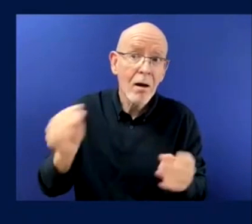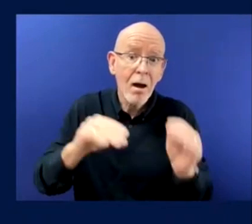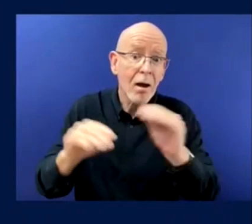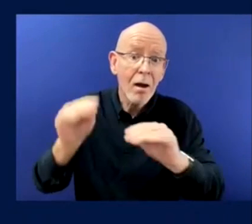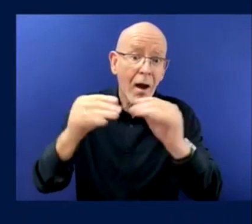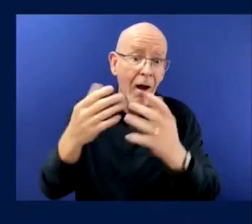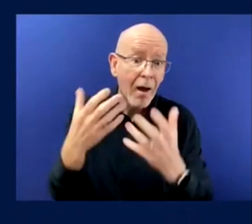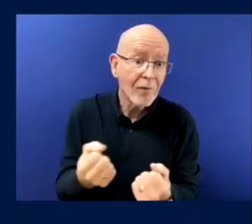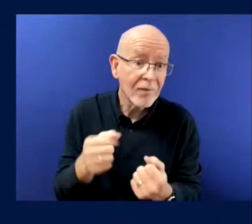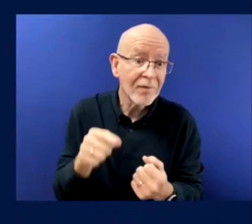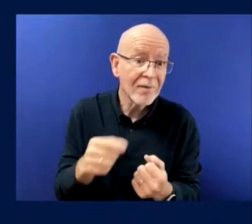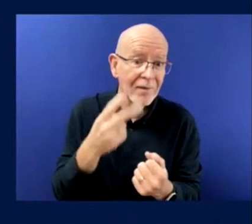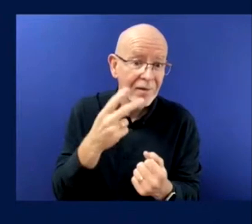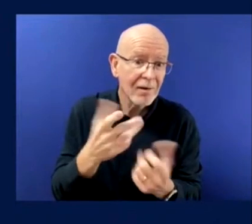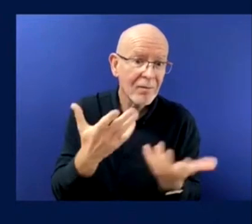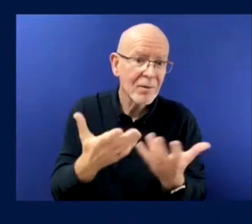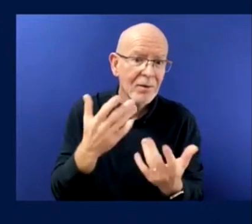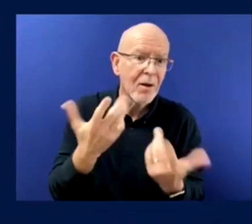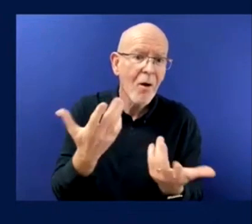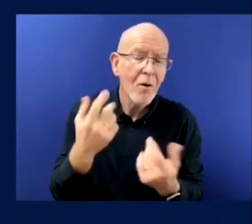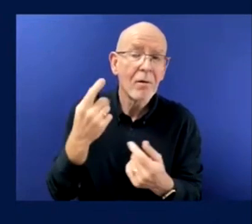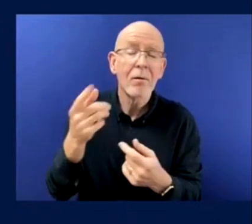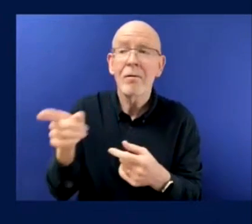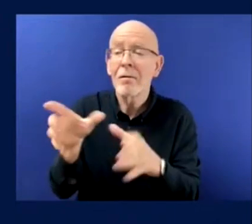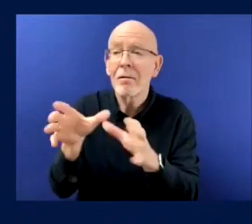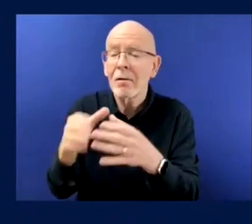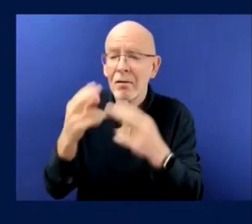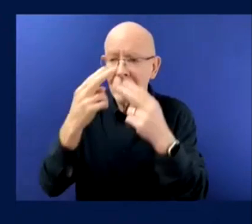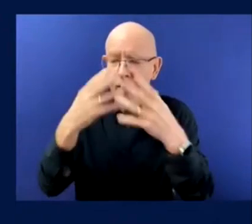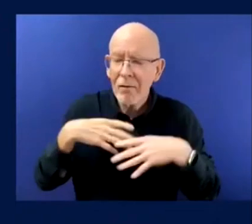autistic or intellectually disabled people, or people with